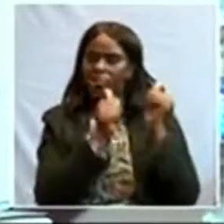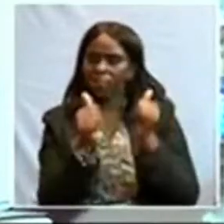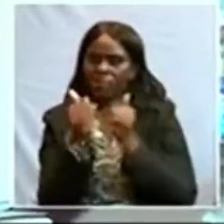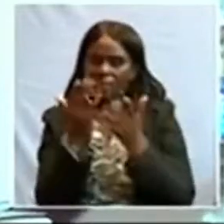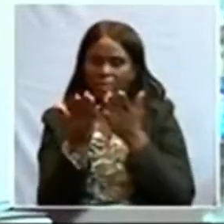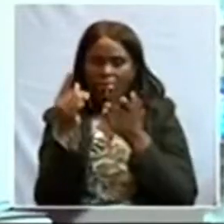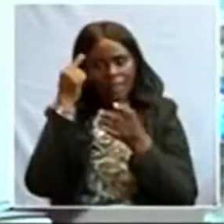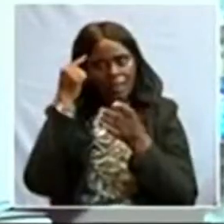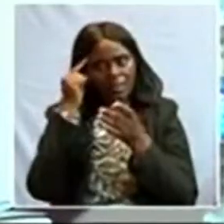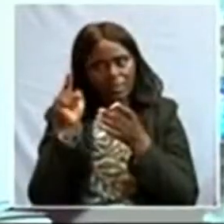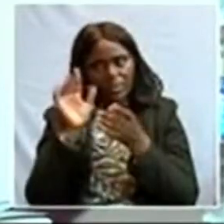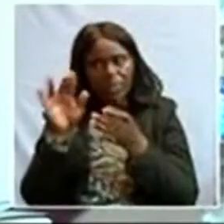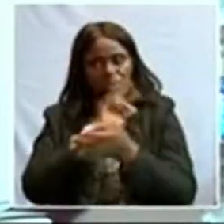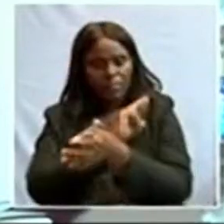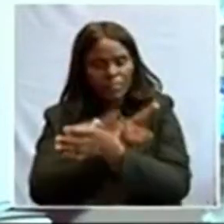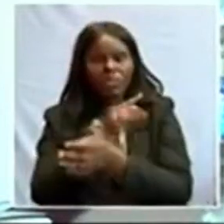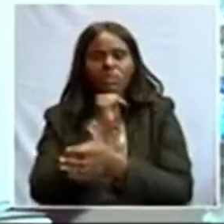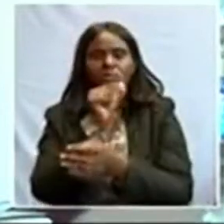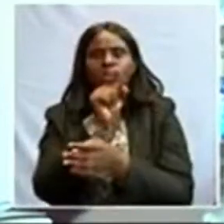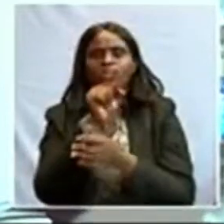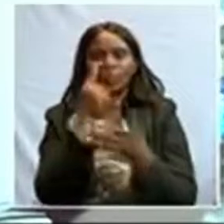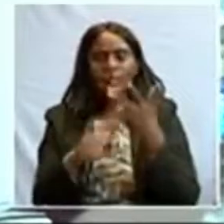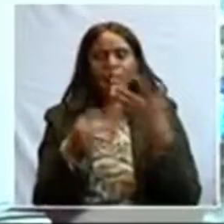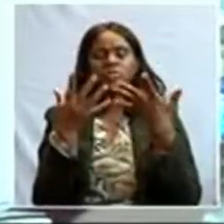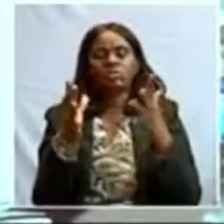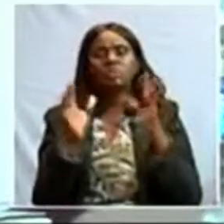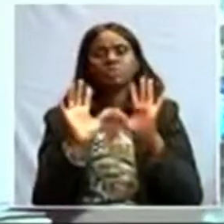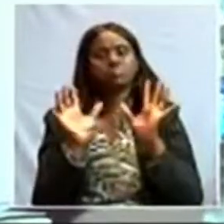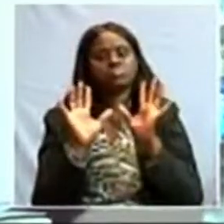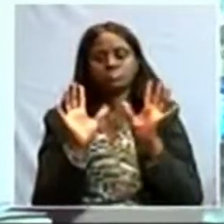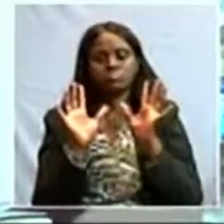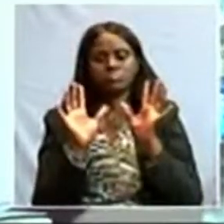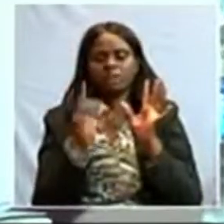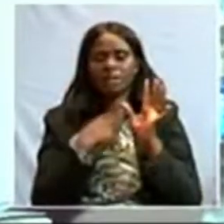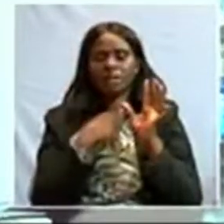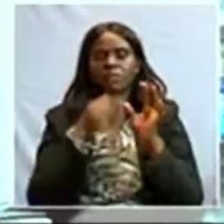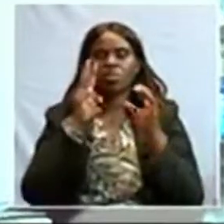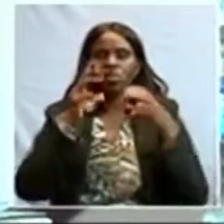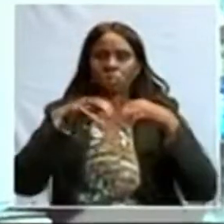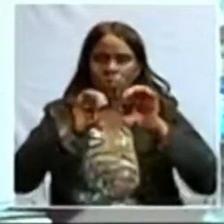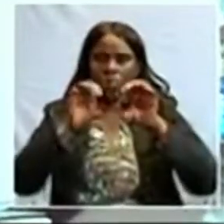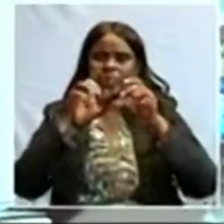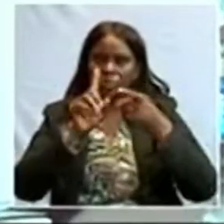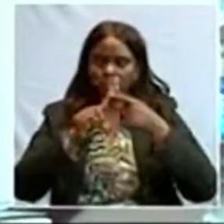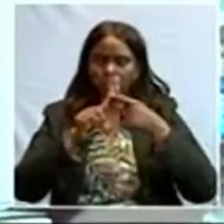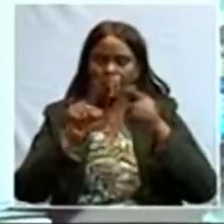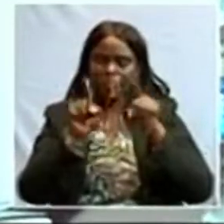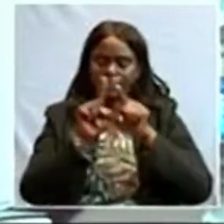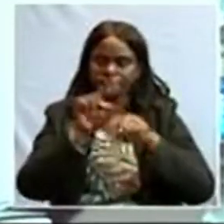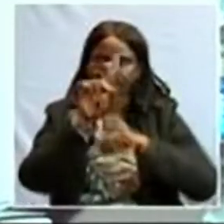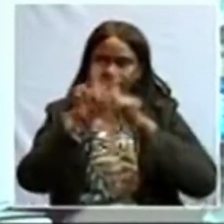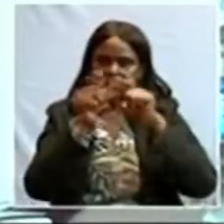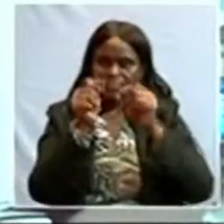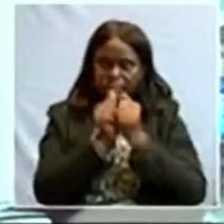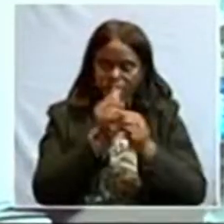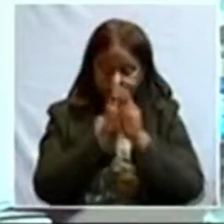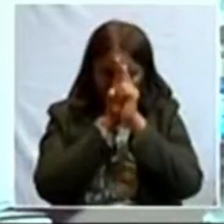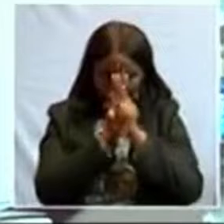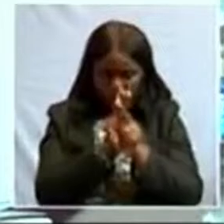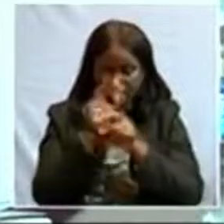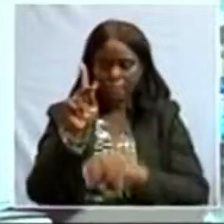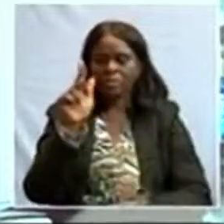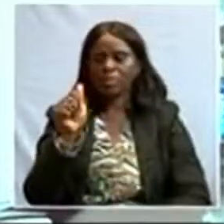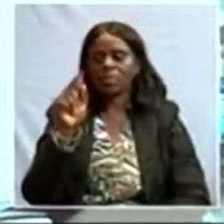maybe government resources are not then wasted. I'll proceed to the question by Honorable Kangombe